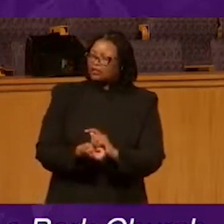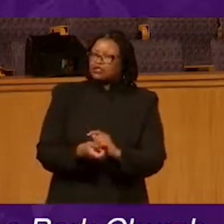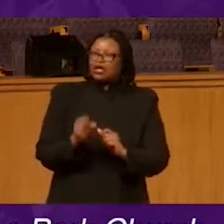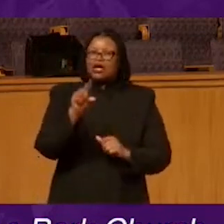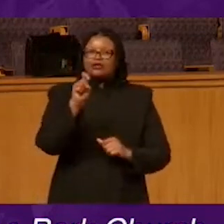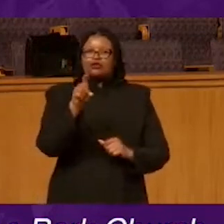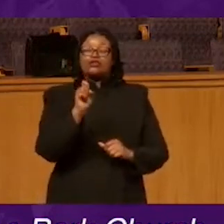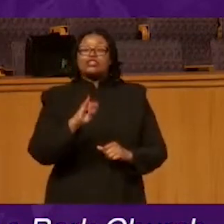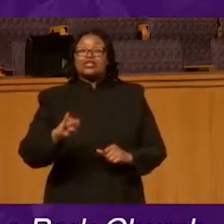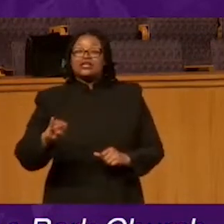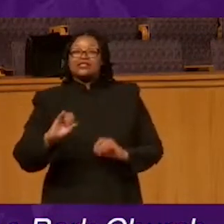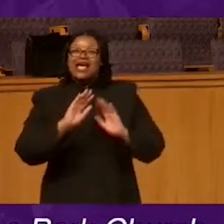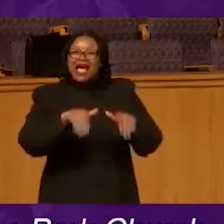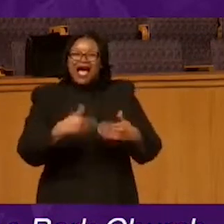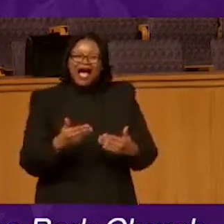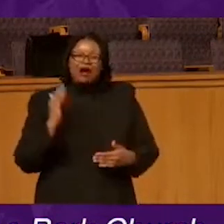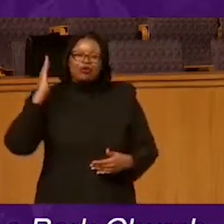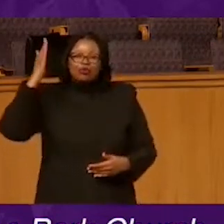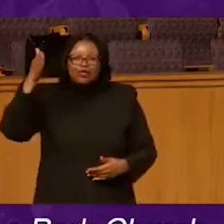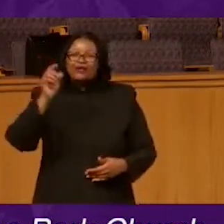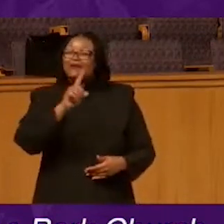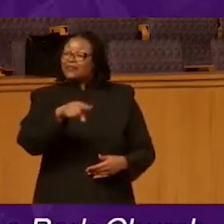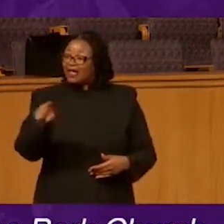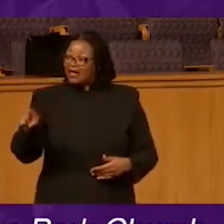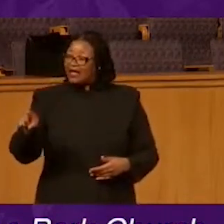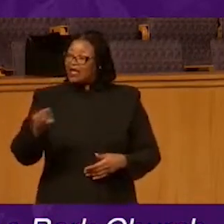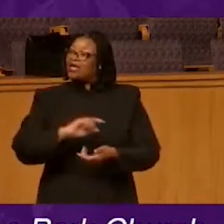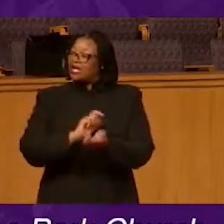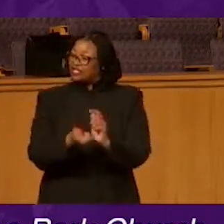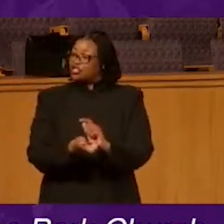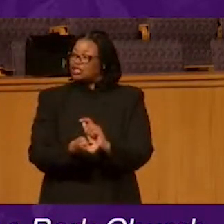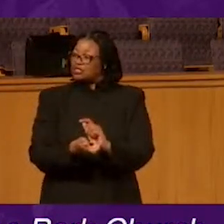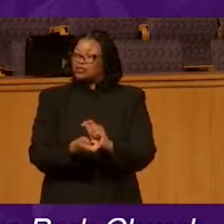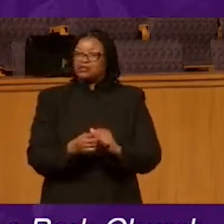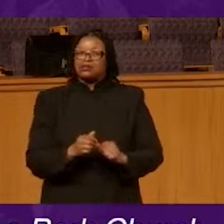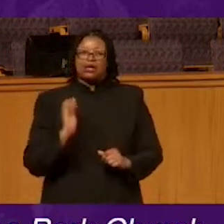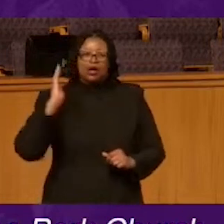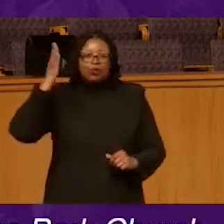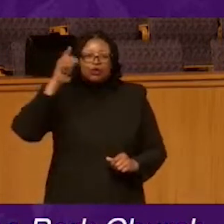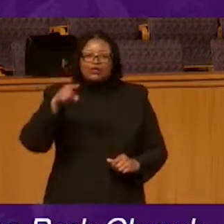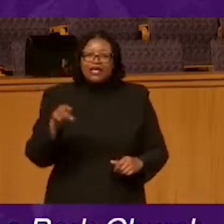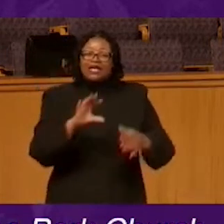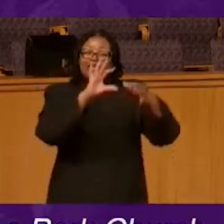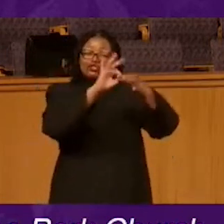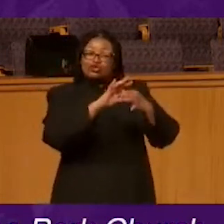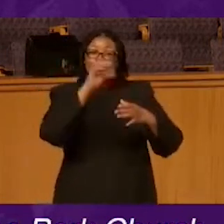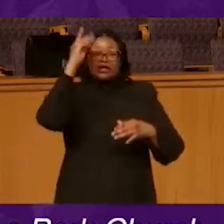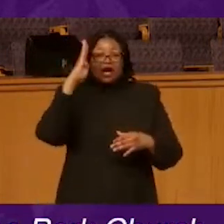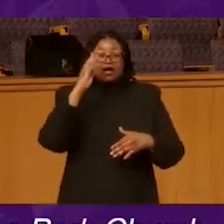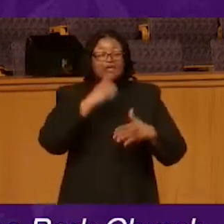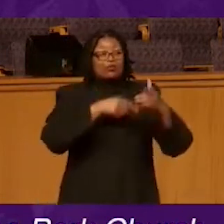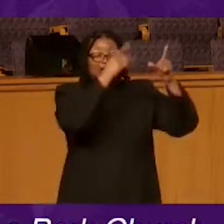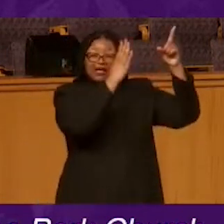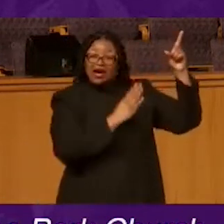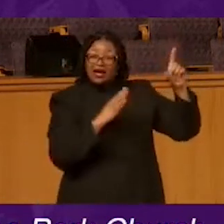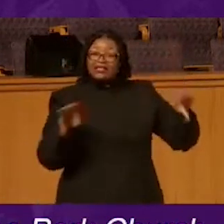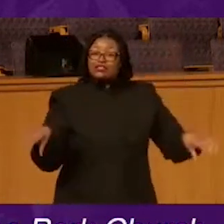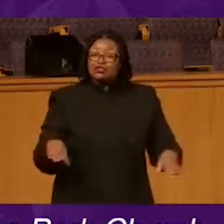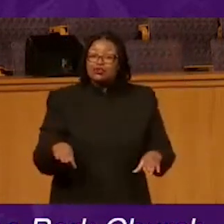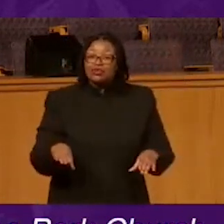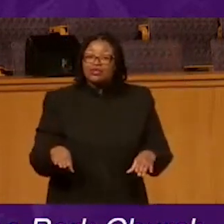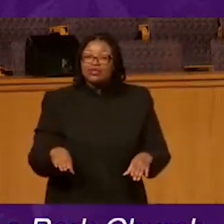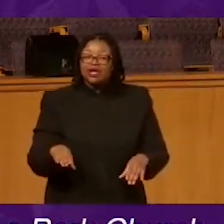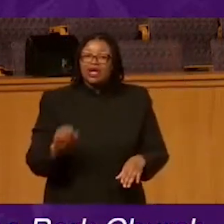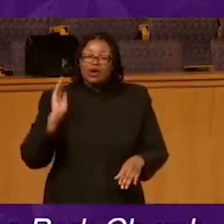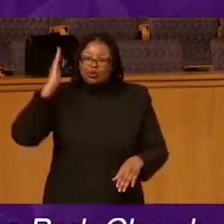is, how will they adjust? Will they join God in what God is doing? Will they